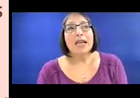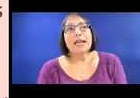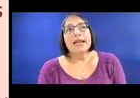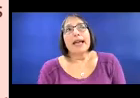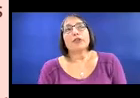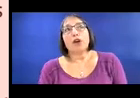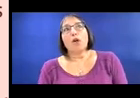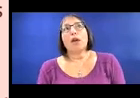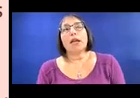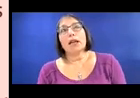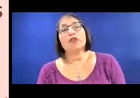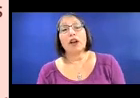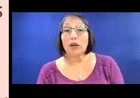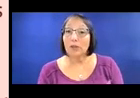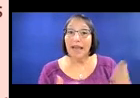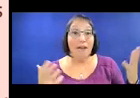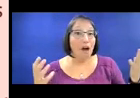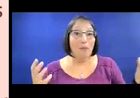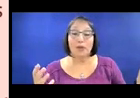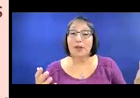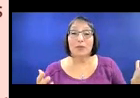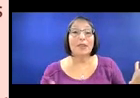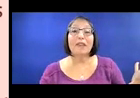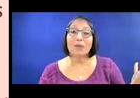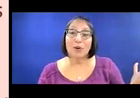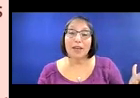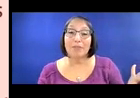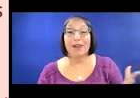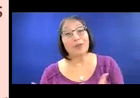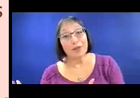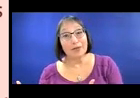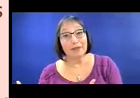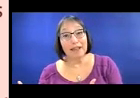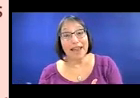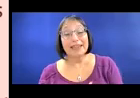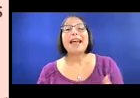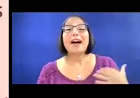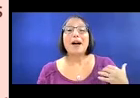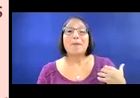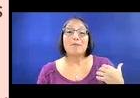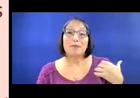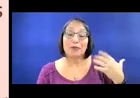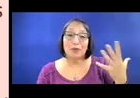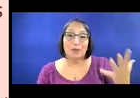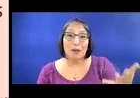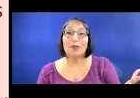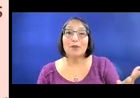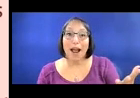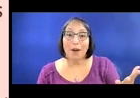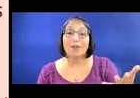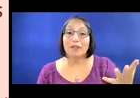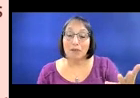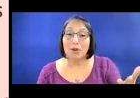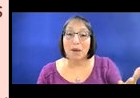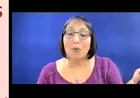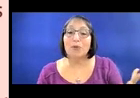so generally we have opportunities within the deaf community, because there is no deaf land, for students to be able to interact